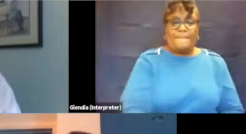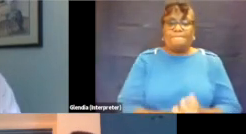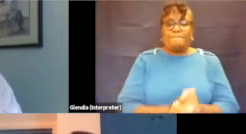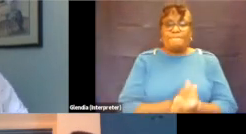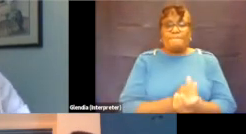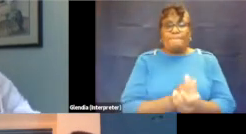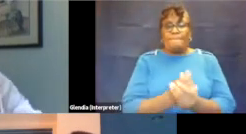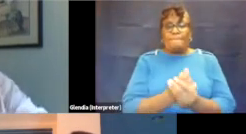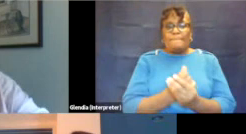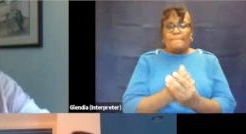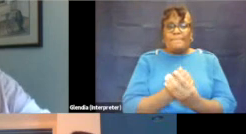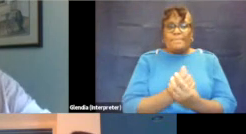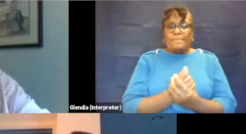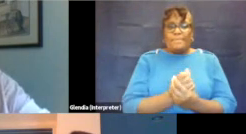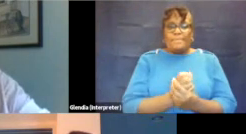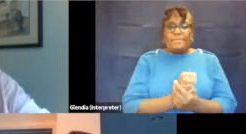Okay.